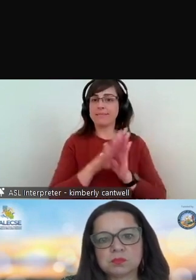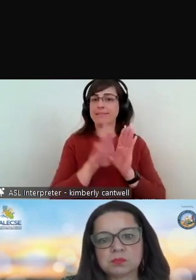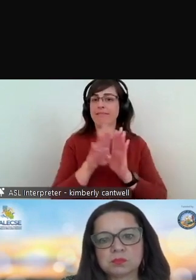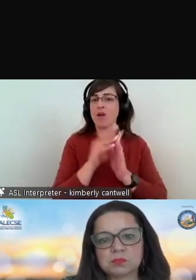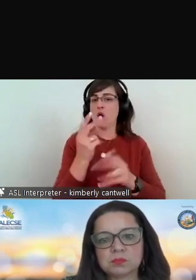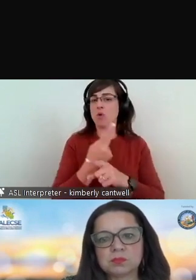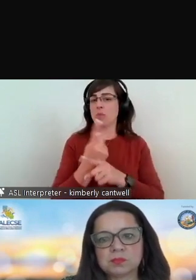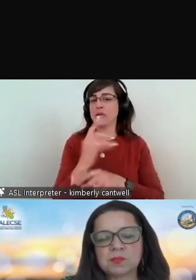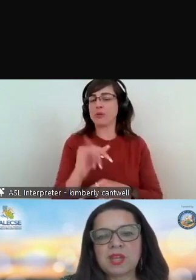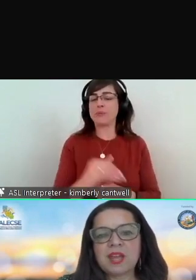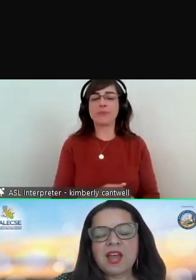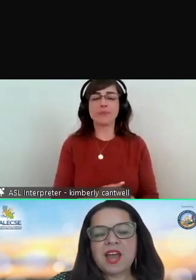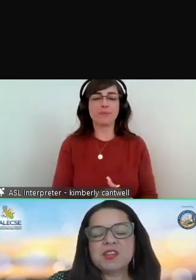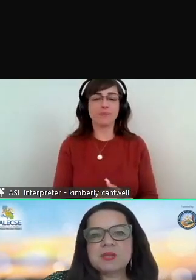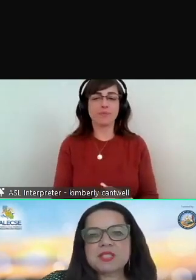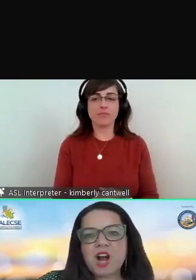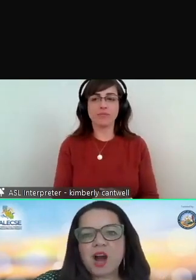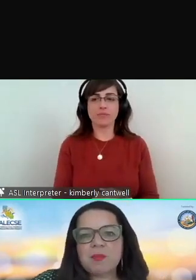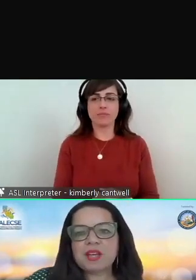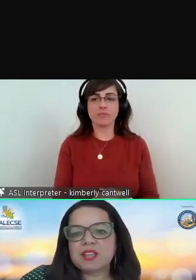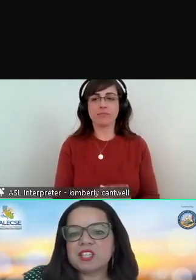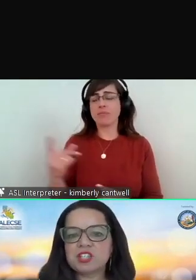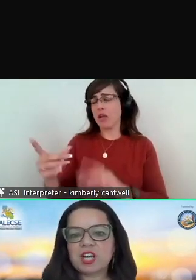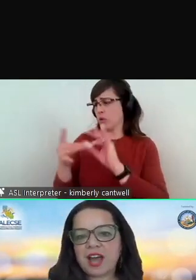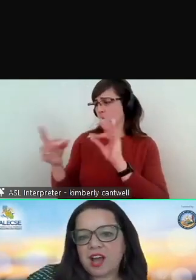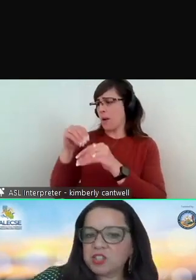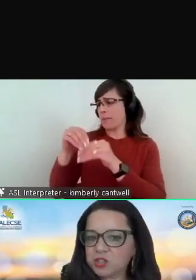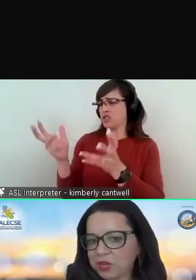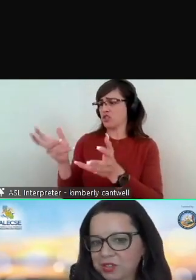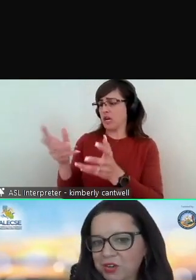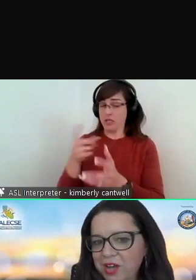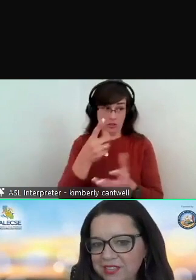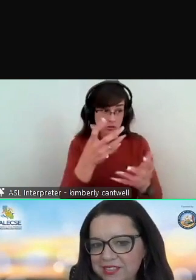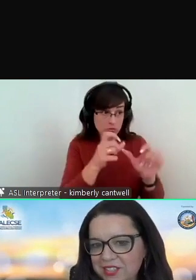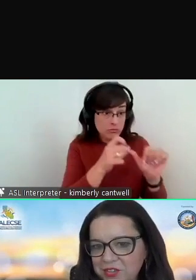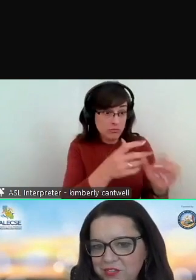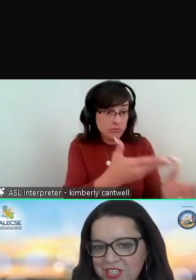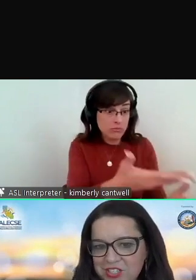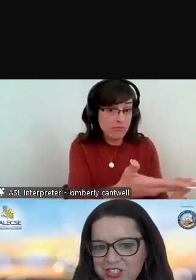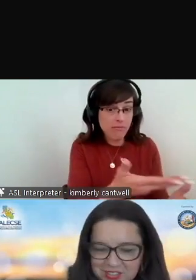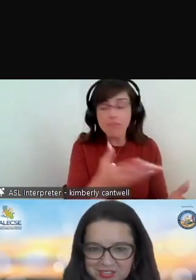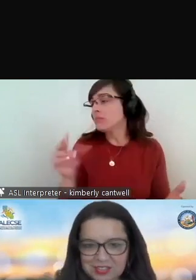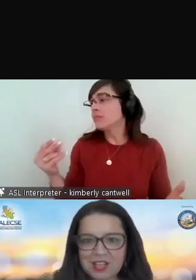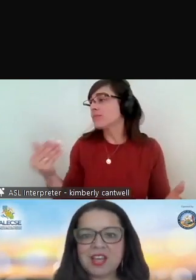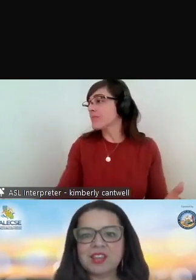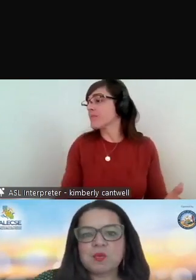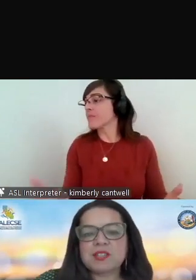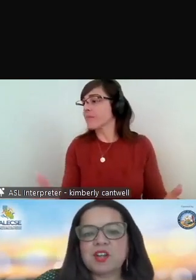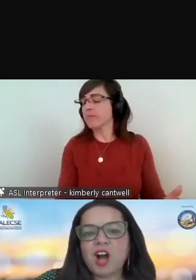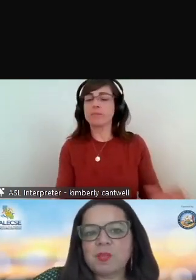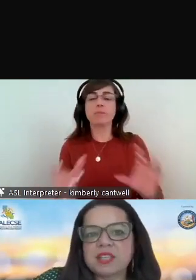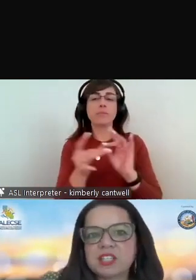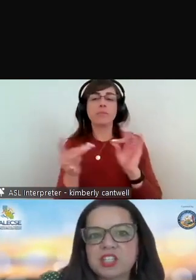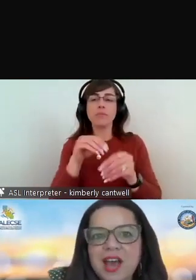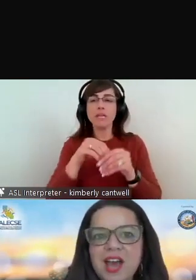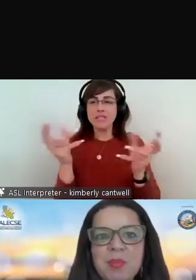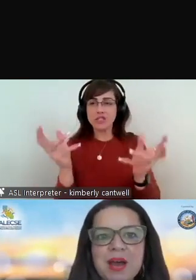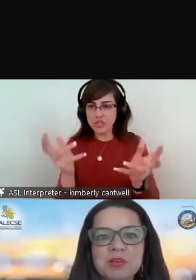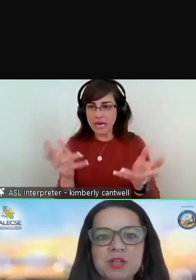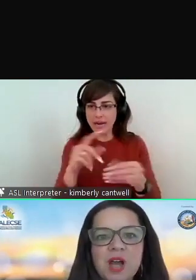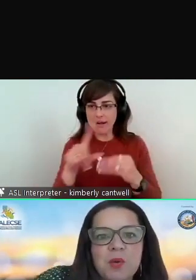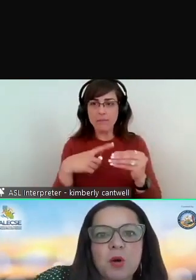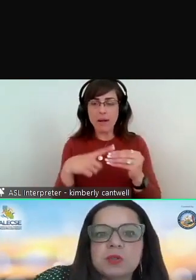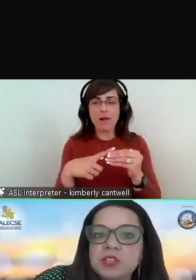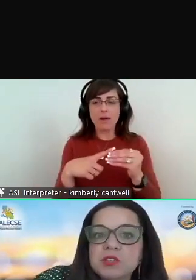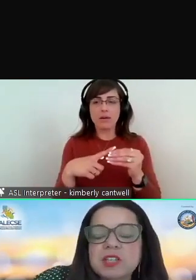developmentally appropriate. There was a comment in the chat. Oh, did you want to go ahead, Lindsay? You can finish. No, go ahead. There was a comment in the chat